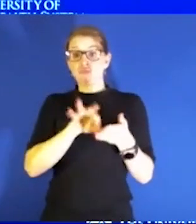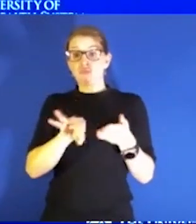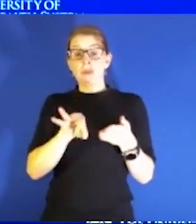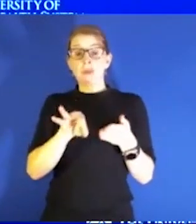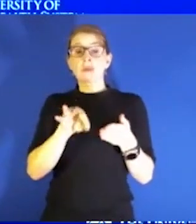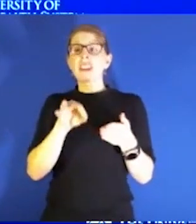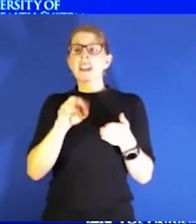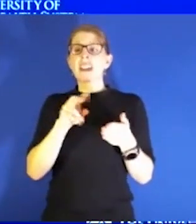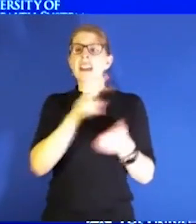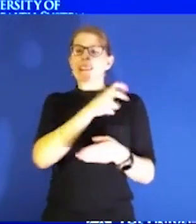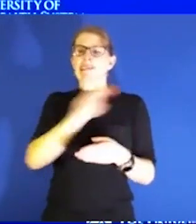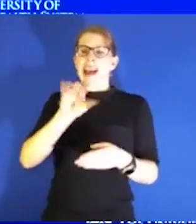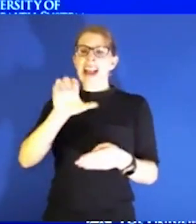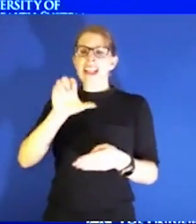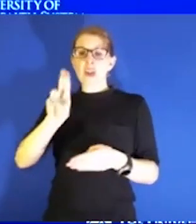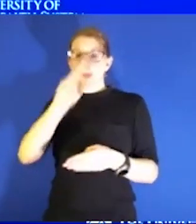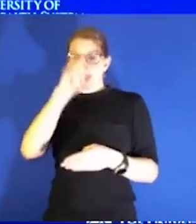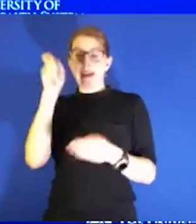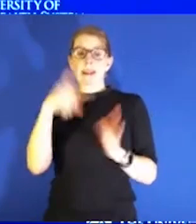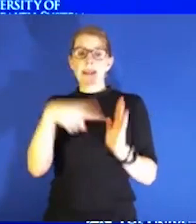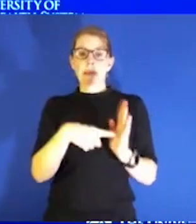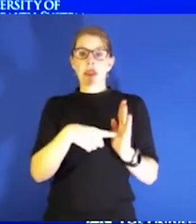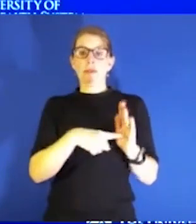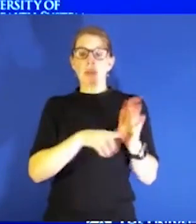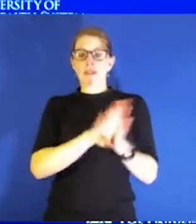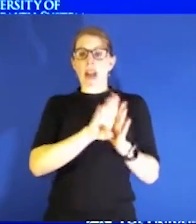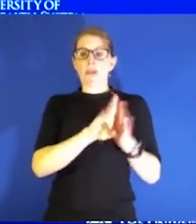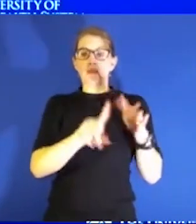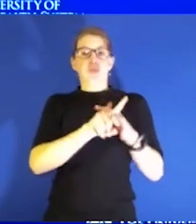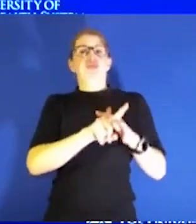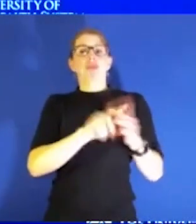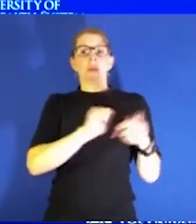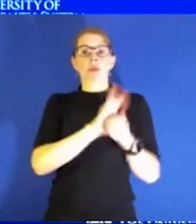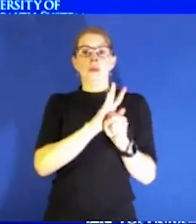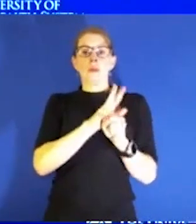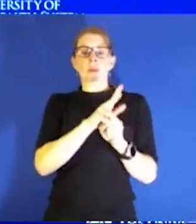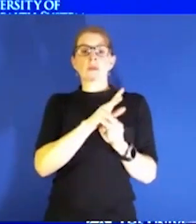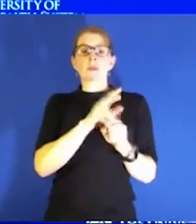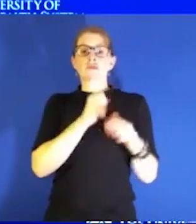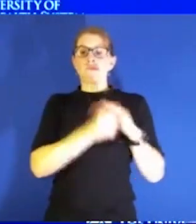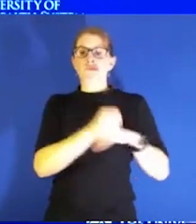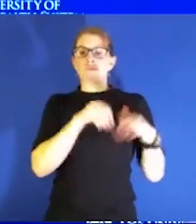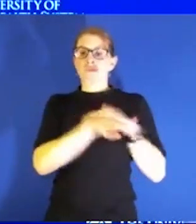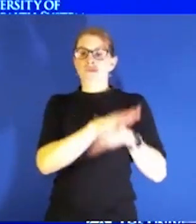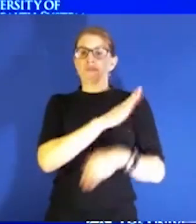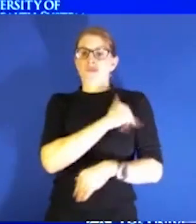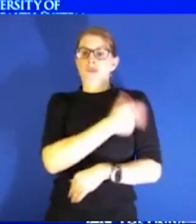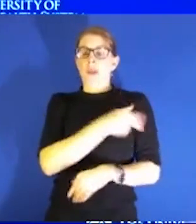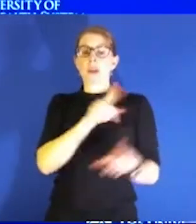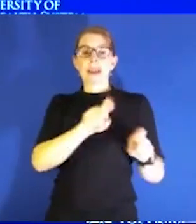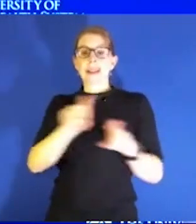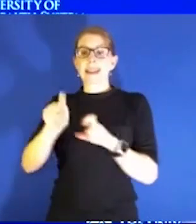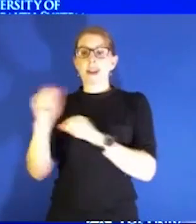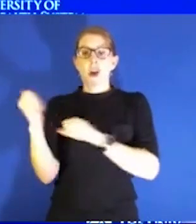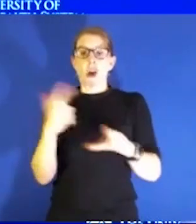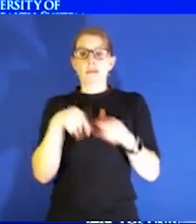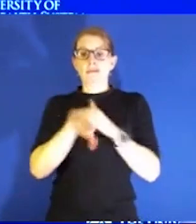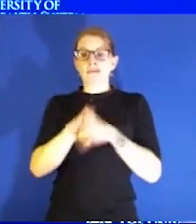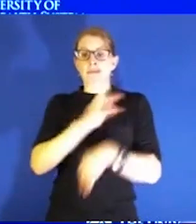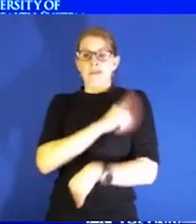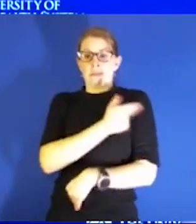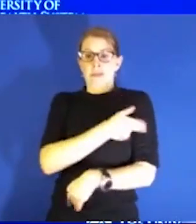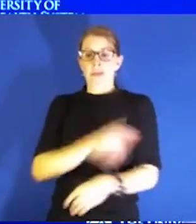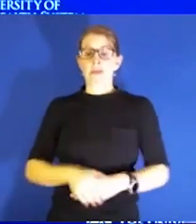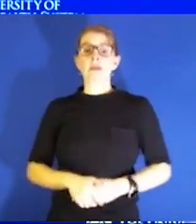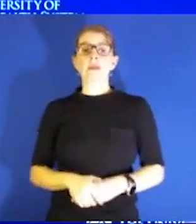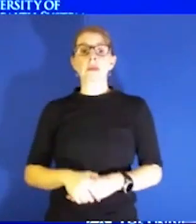are here because of symptomatic COVID, but definitely because we are testing everybody that comes into the hospital. There are people